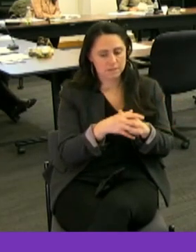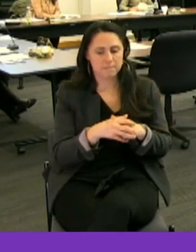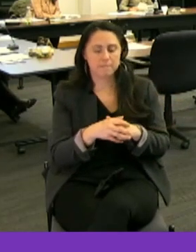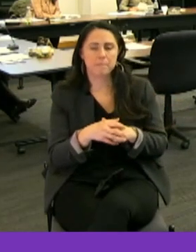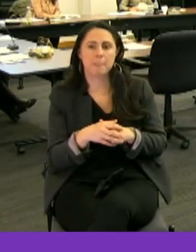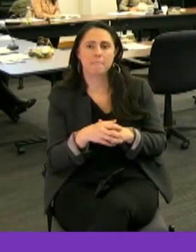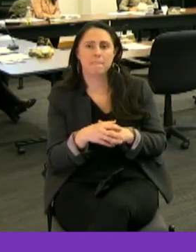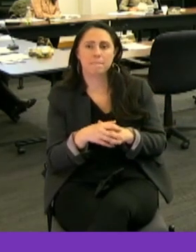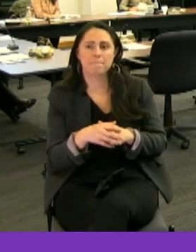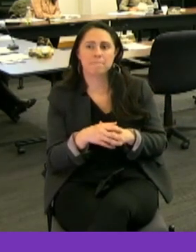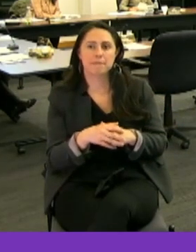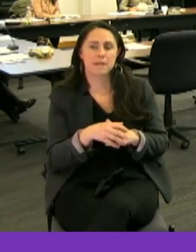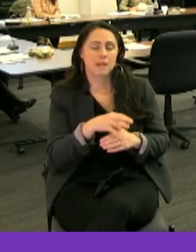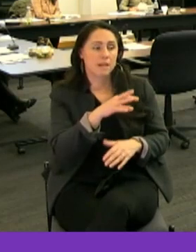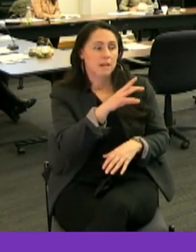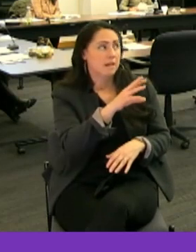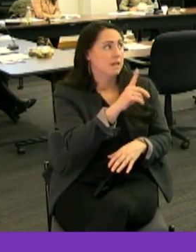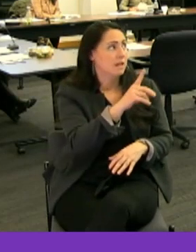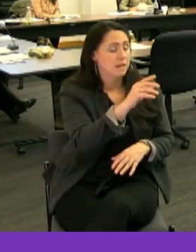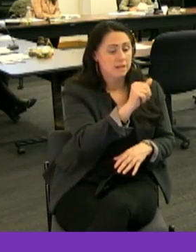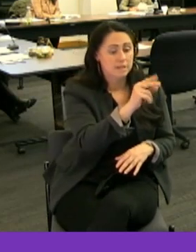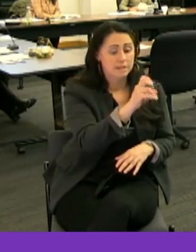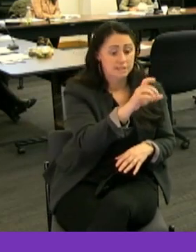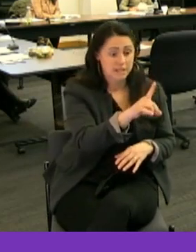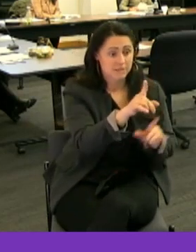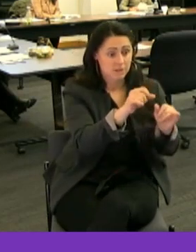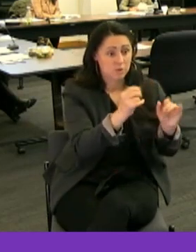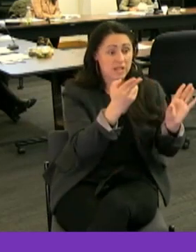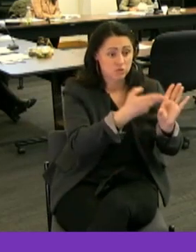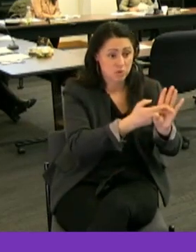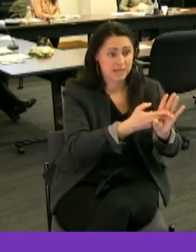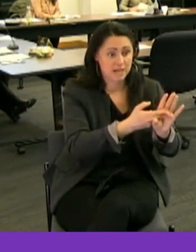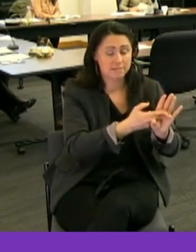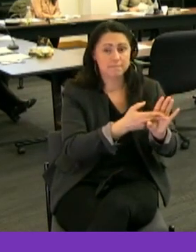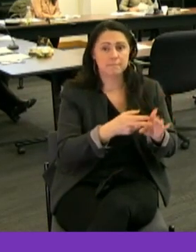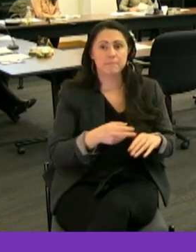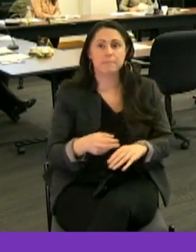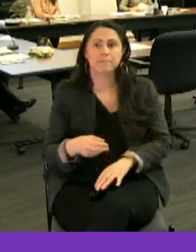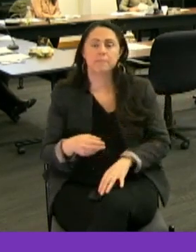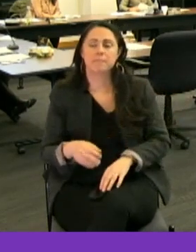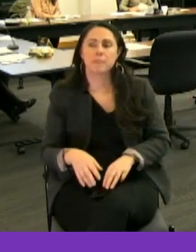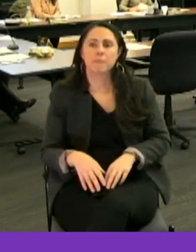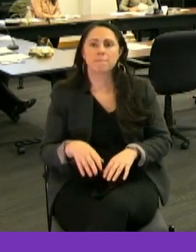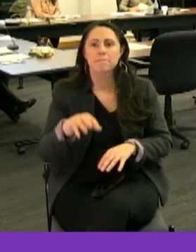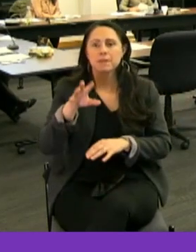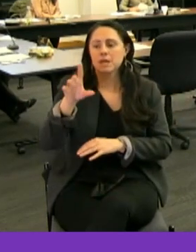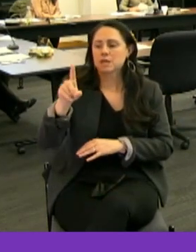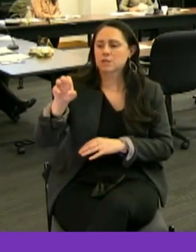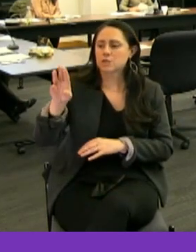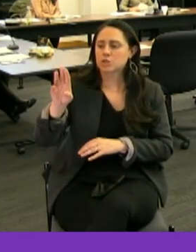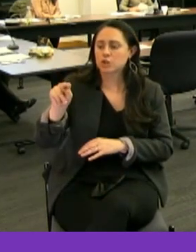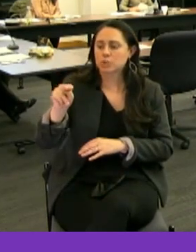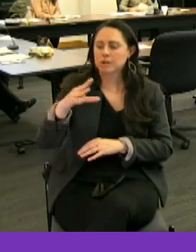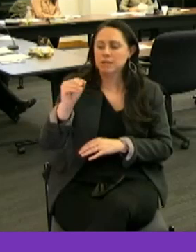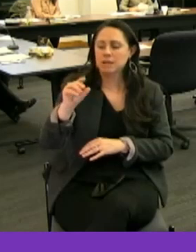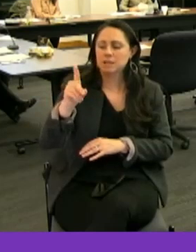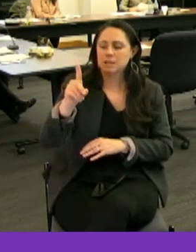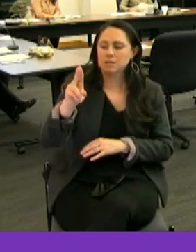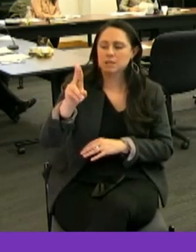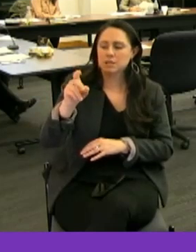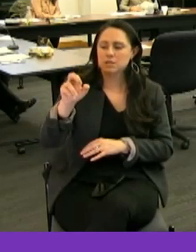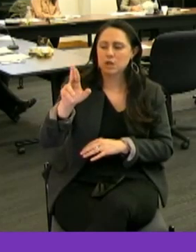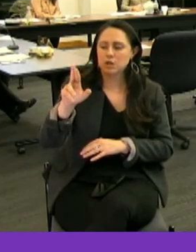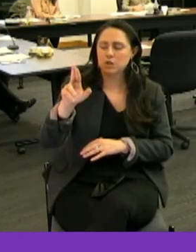David. So David, entertain whenever you want when they get to that part of the discussion. Durbin and Duckworth are very engaged with us